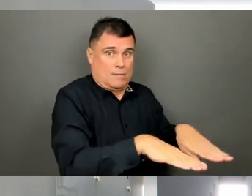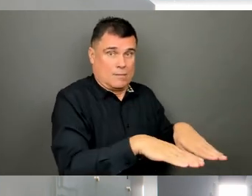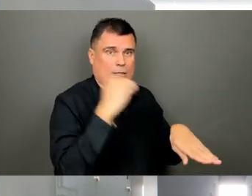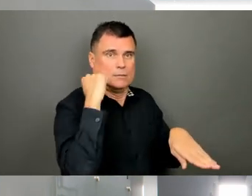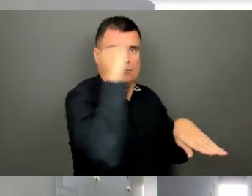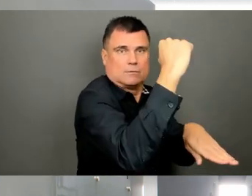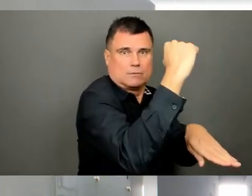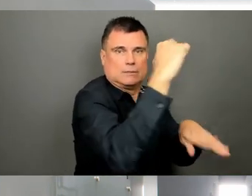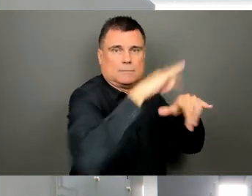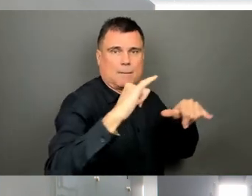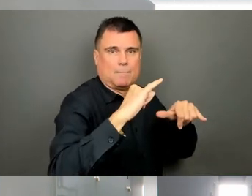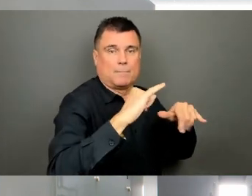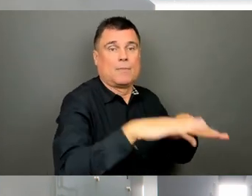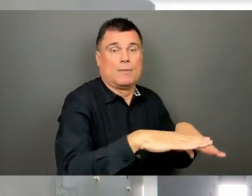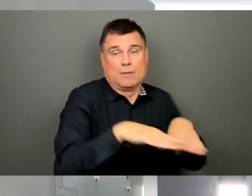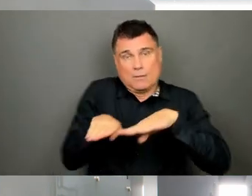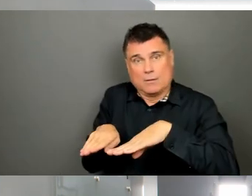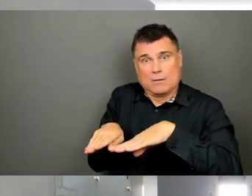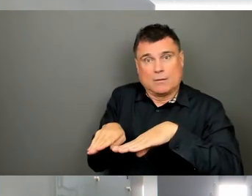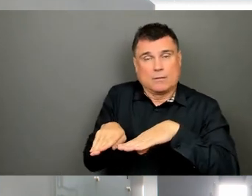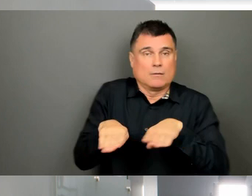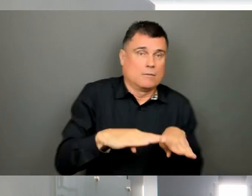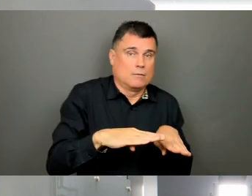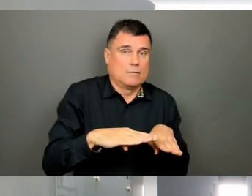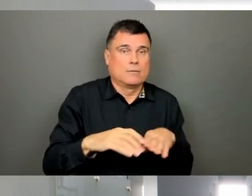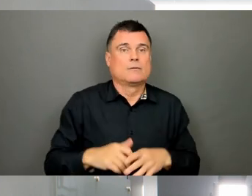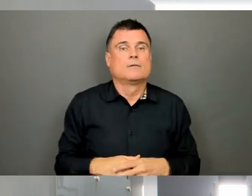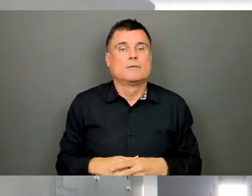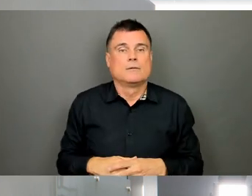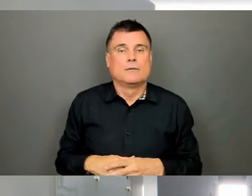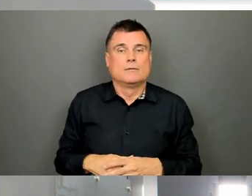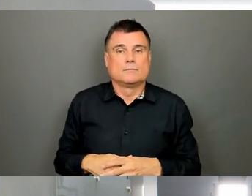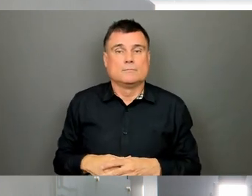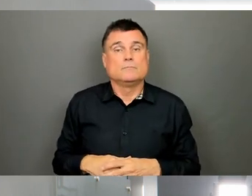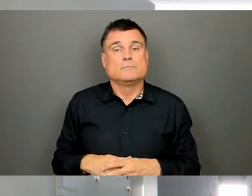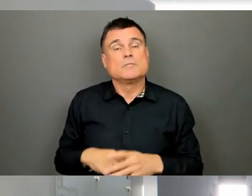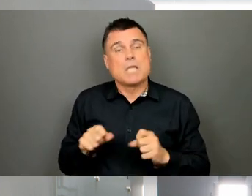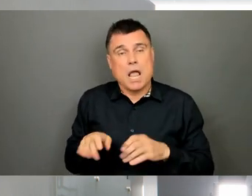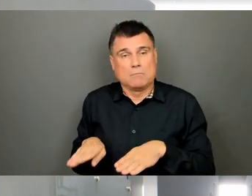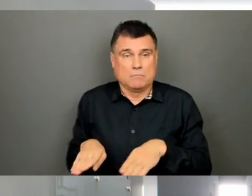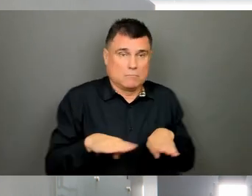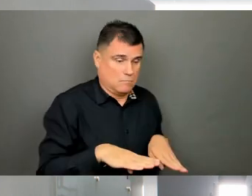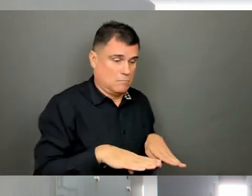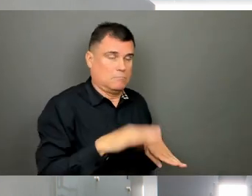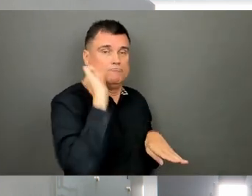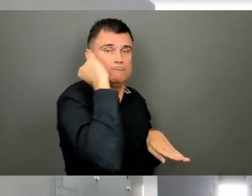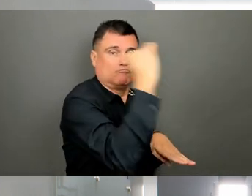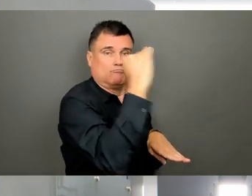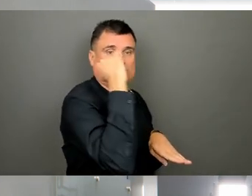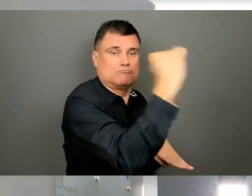clunk, pivot, clunk, clunk. 5, 6, to the